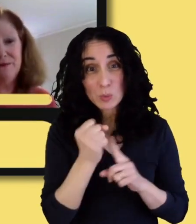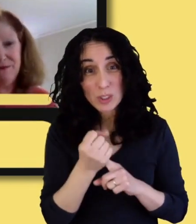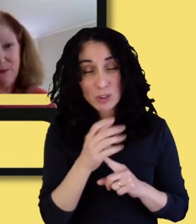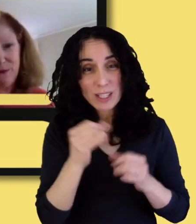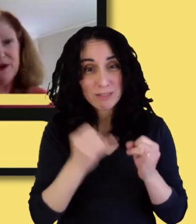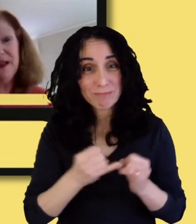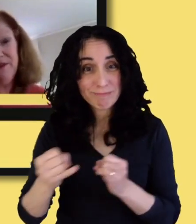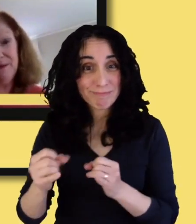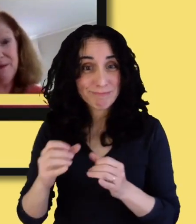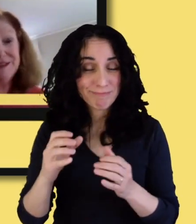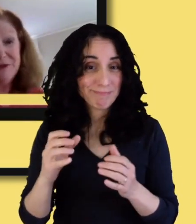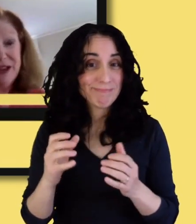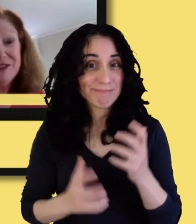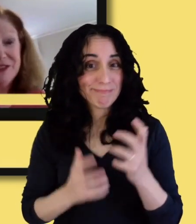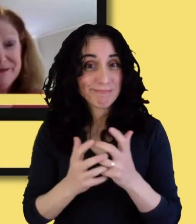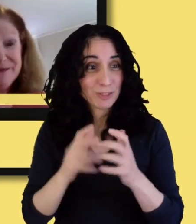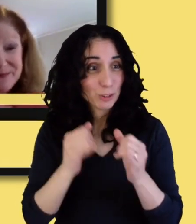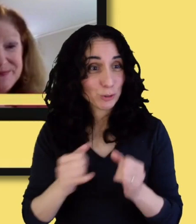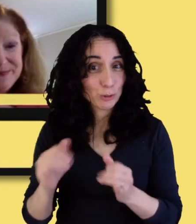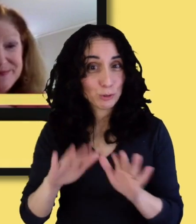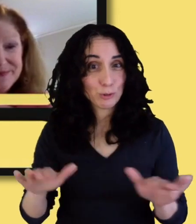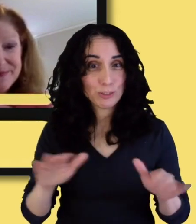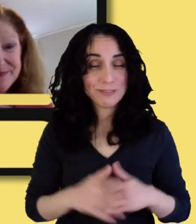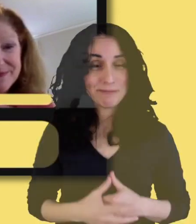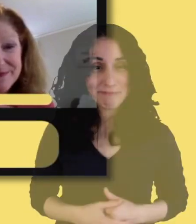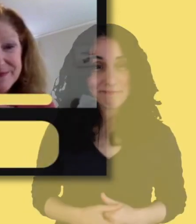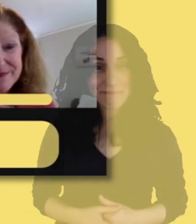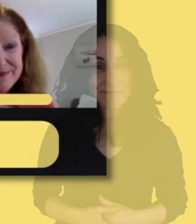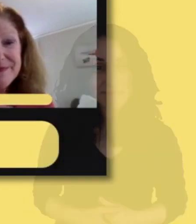their own work and family situation.